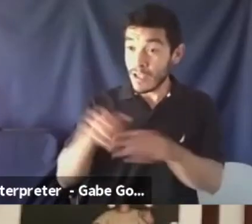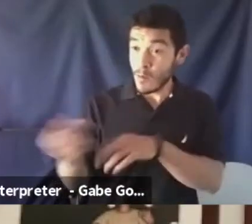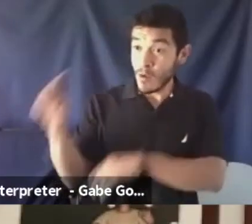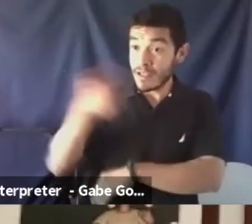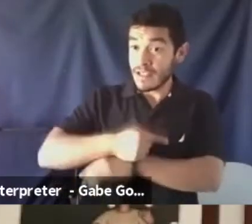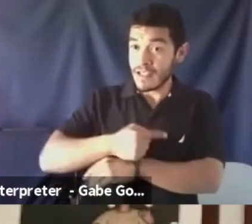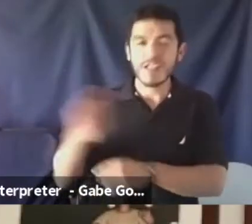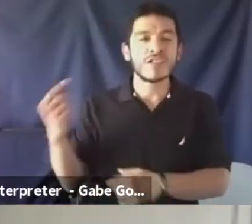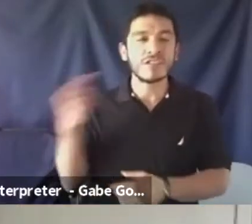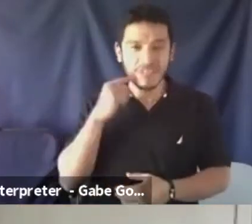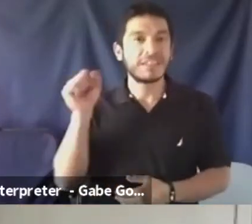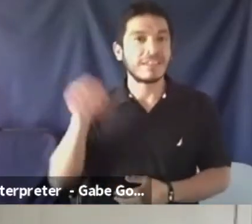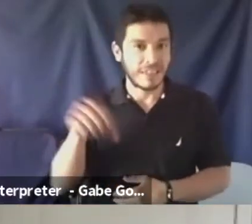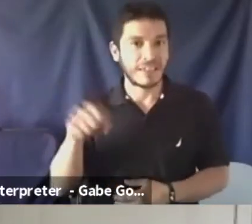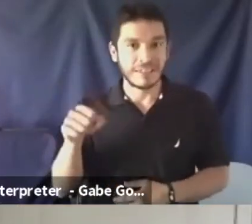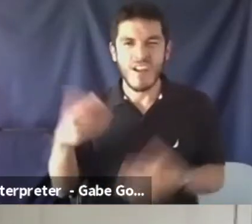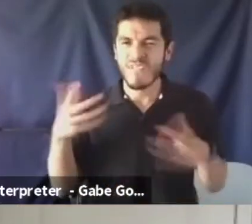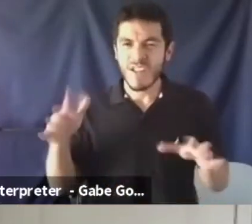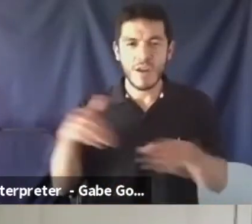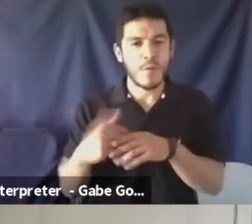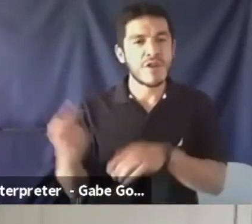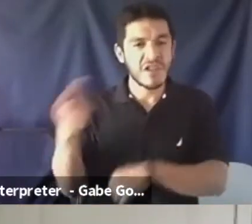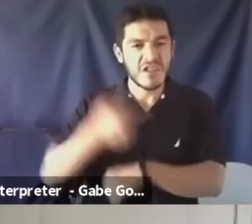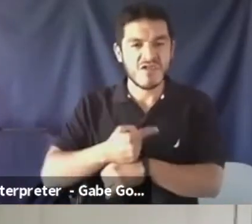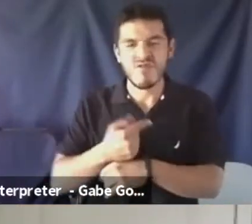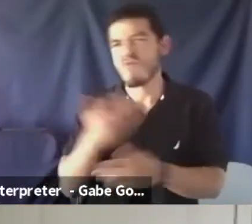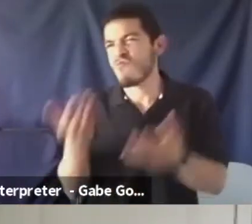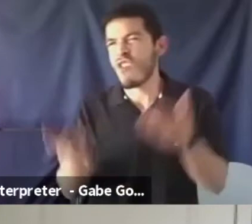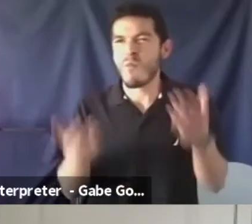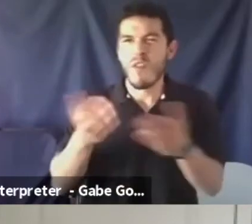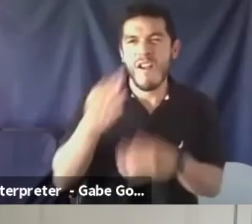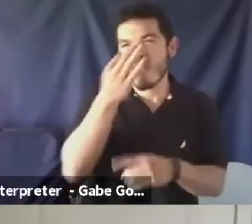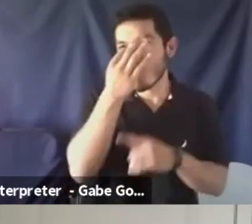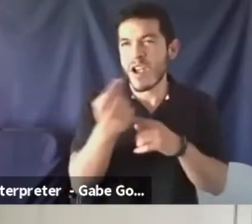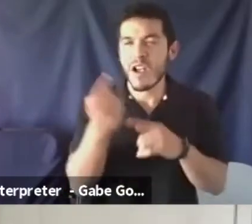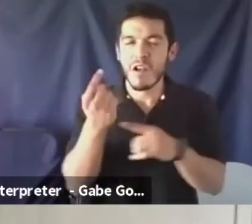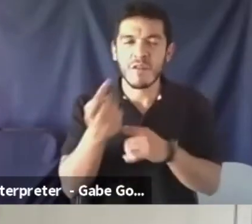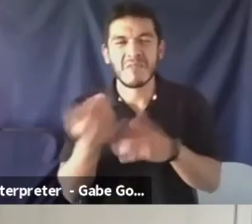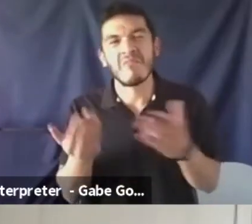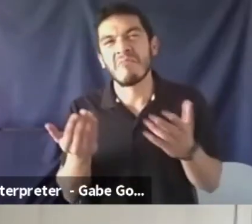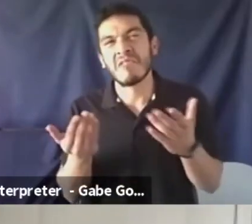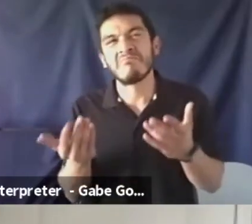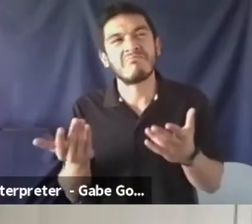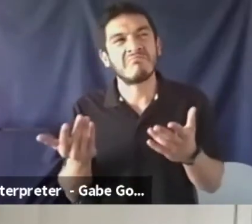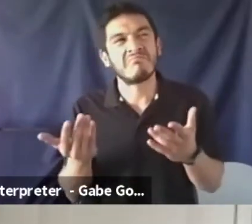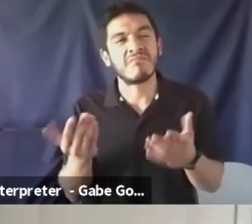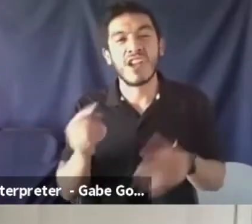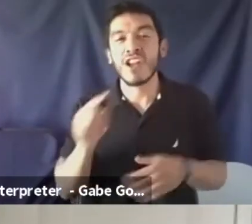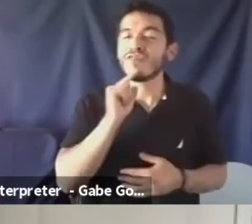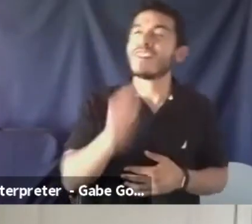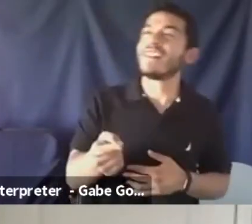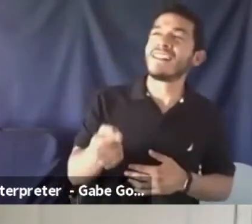did it in one day. It was probably like, I don't know, a few hours. I mean, it's like